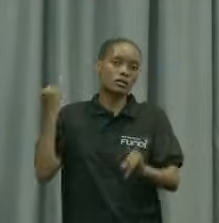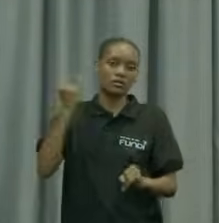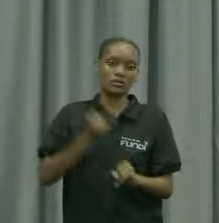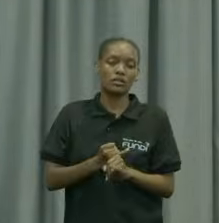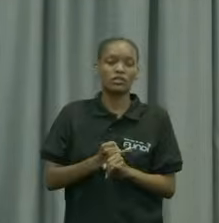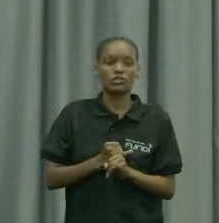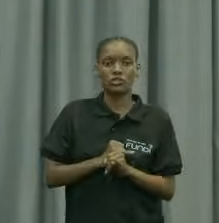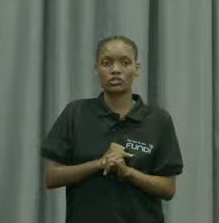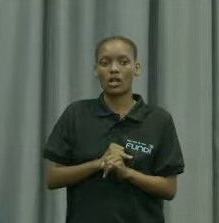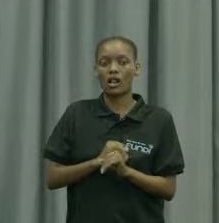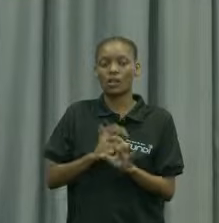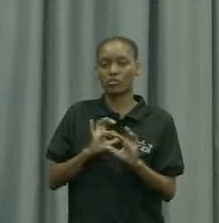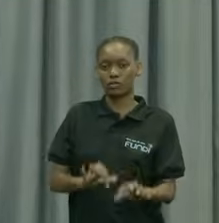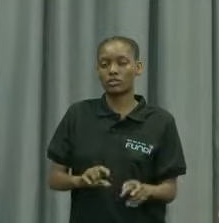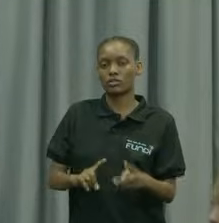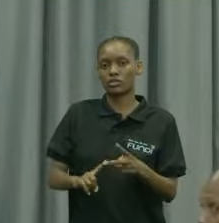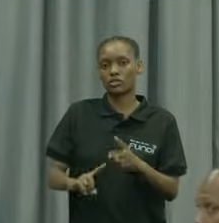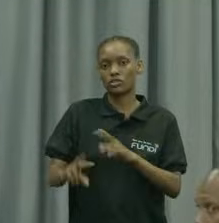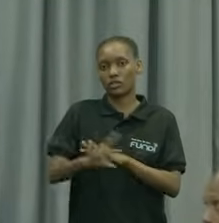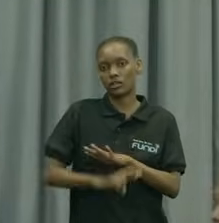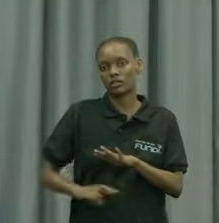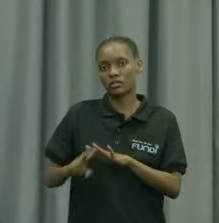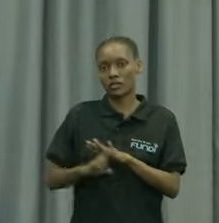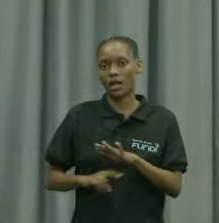regional obligations that we have ratified,